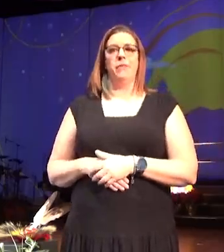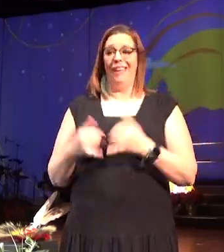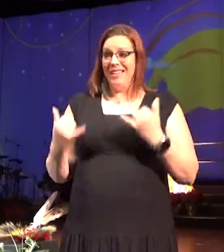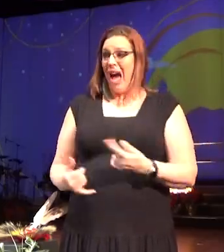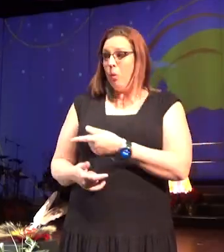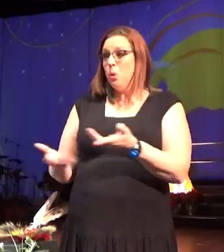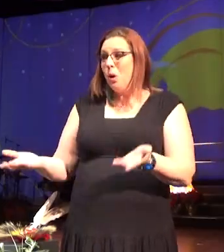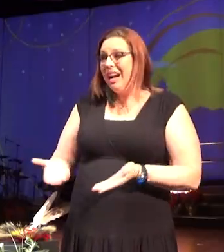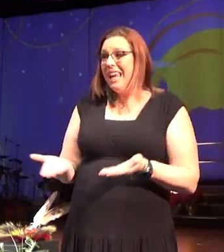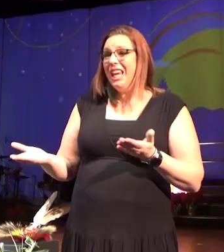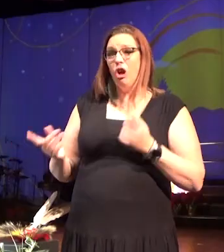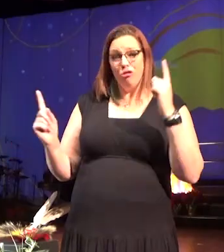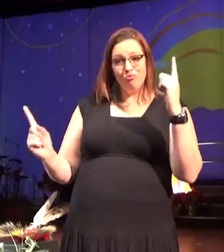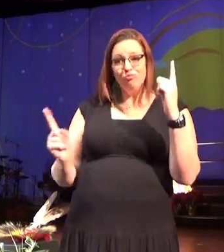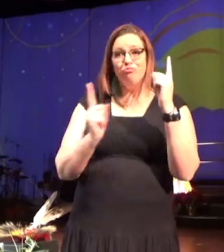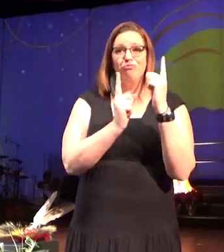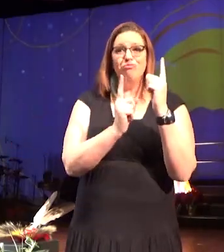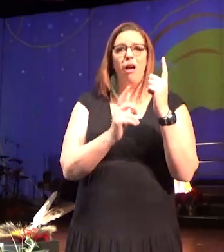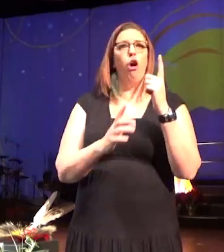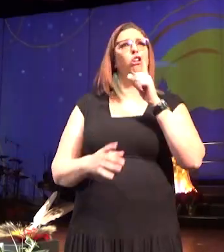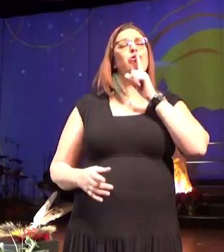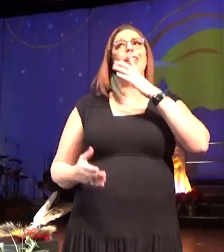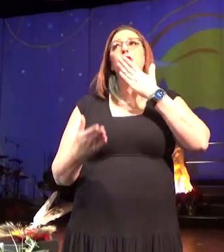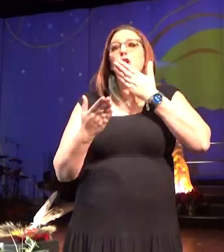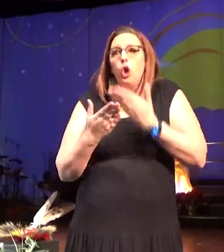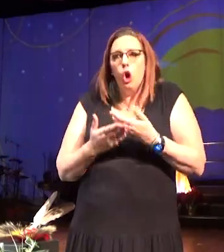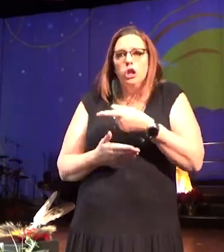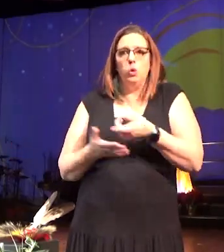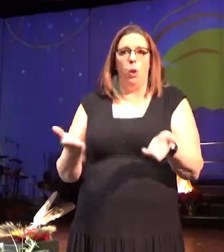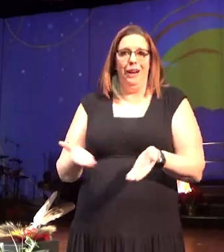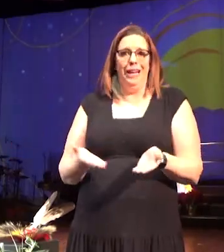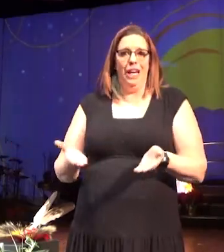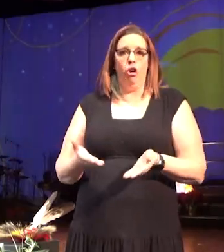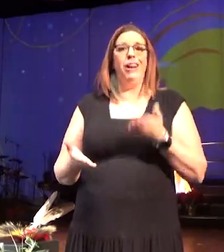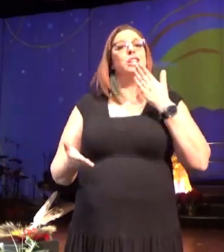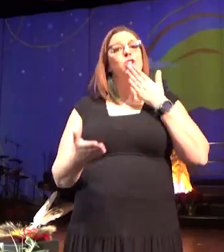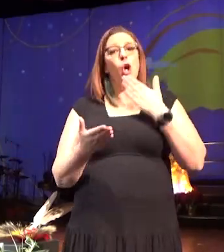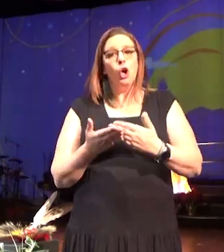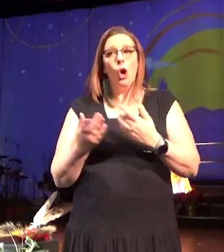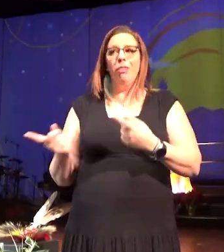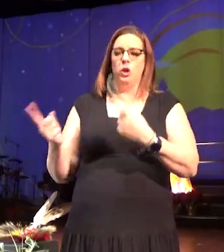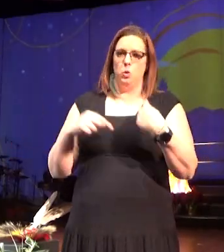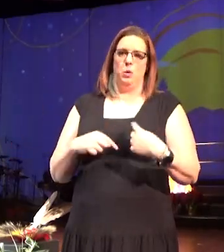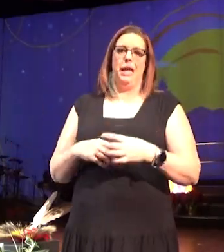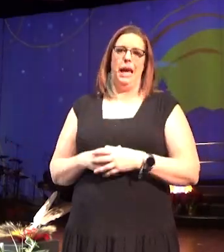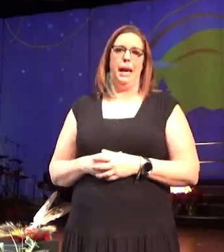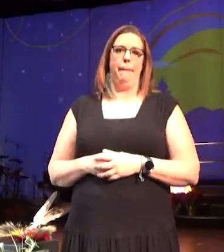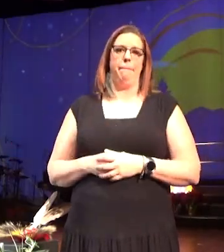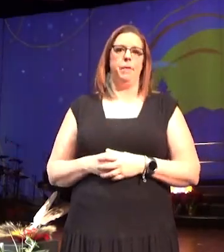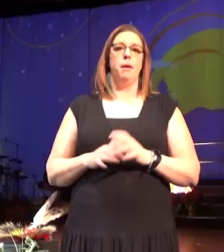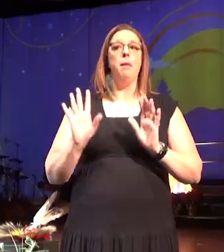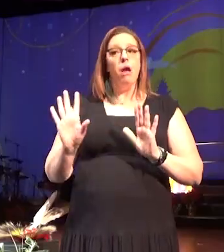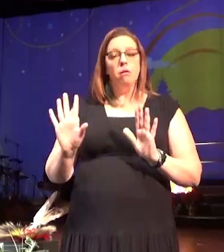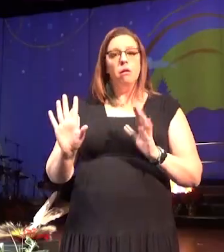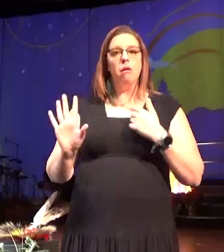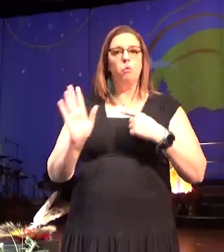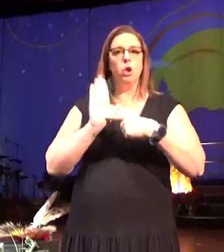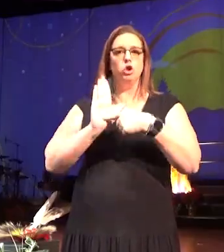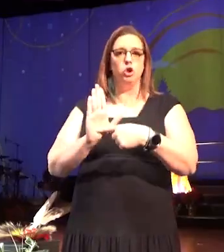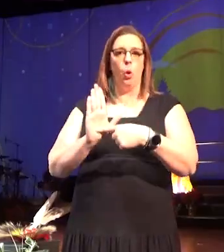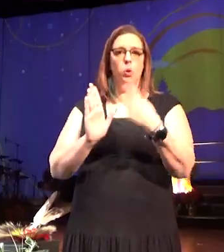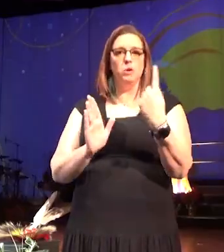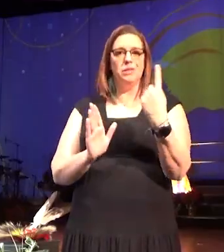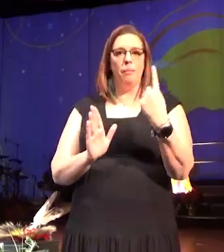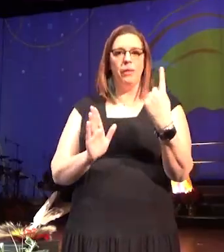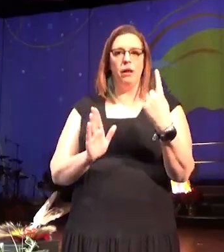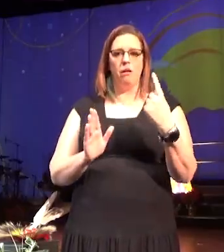And now you're here. And it's really good you're here," he said. "It's good that you come." He said, "But I want to show you something."